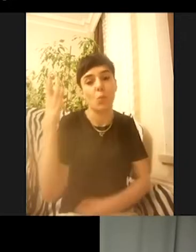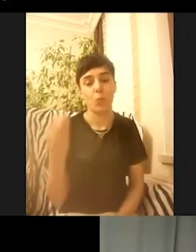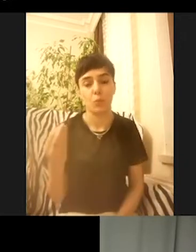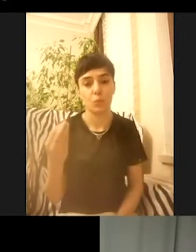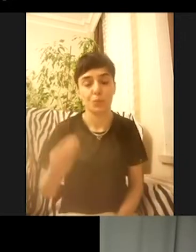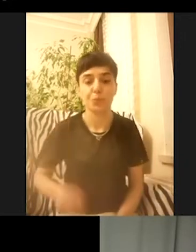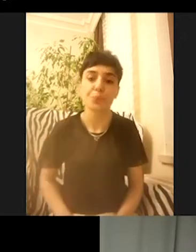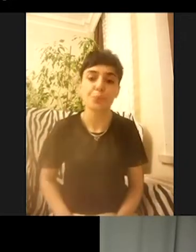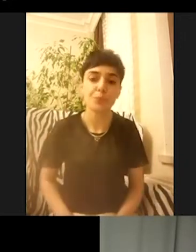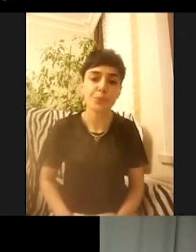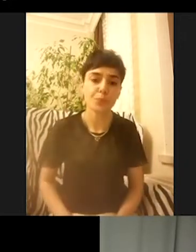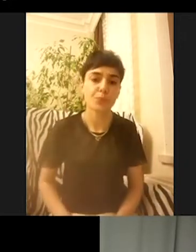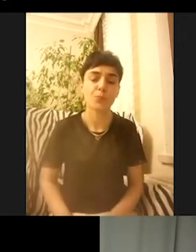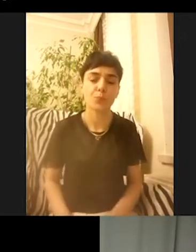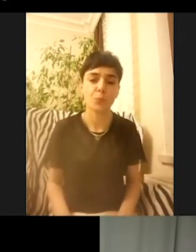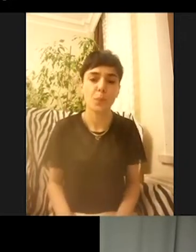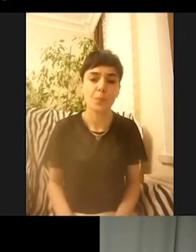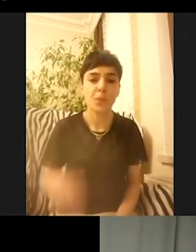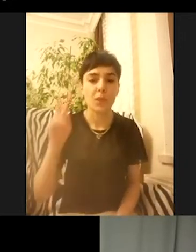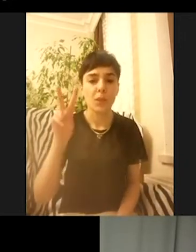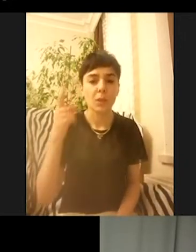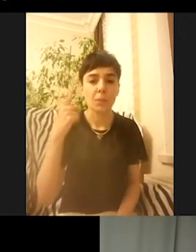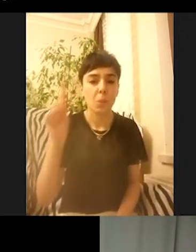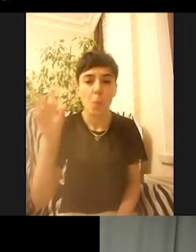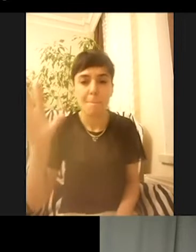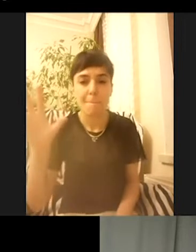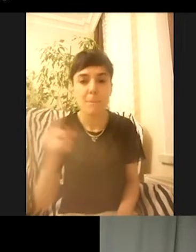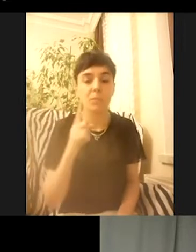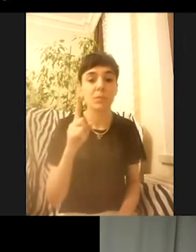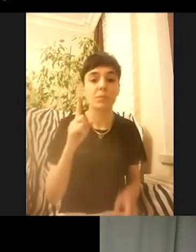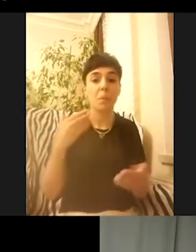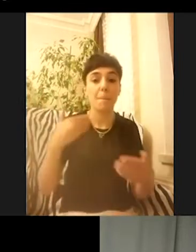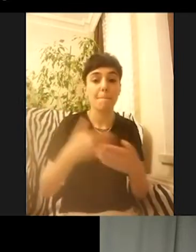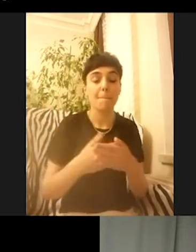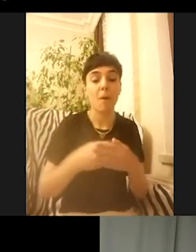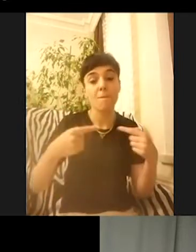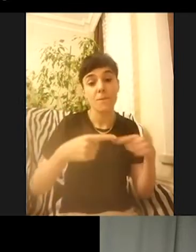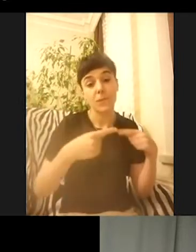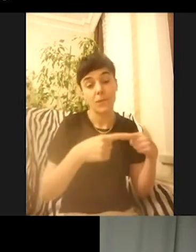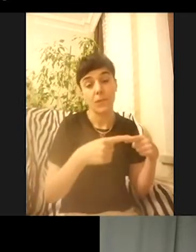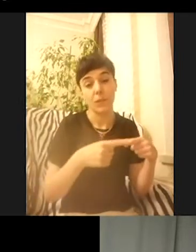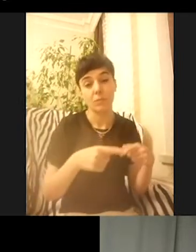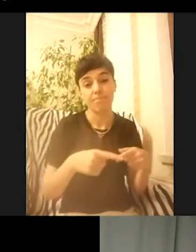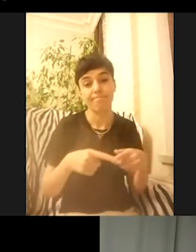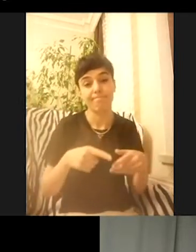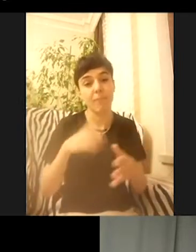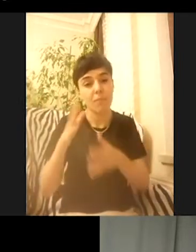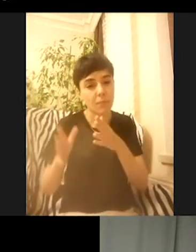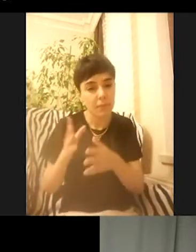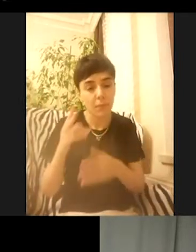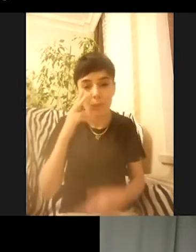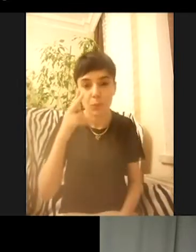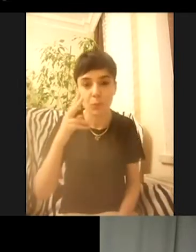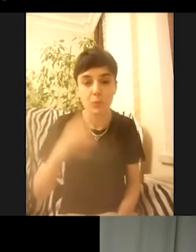also reflected in foreign policy. So in what we are, to me, what we are experiencing right